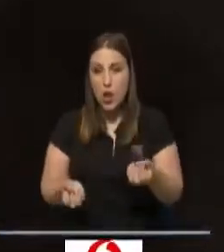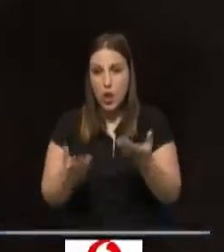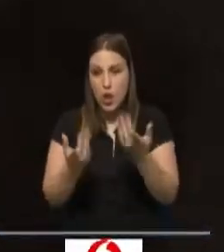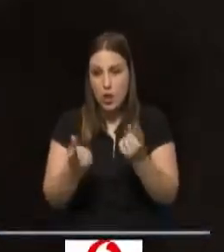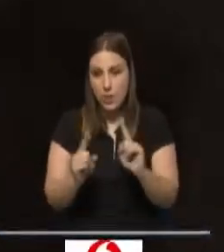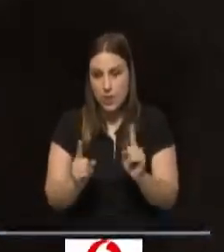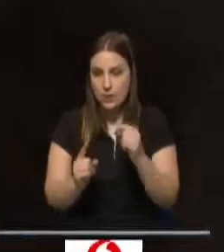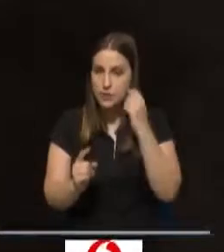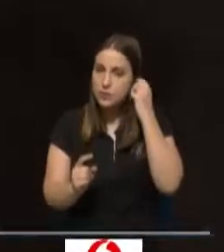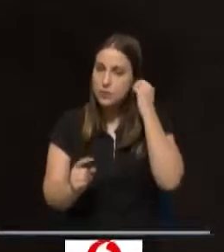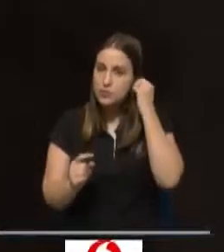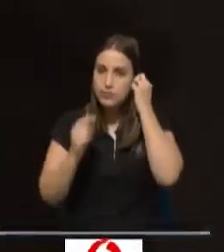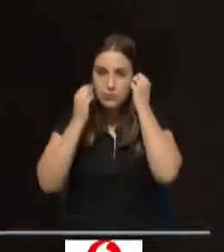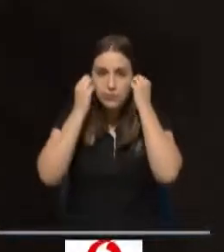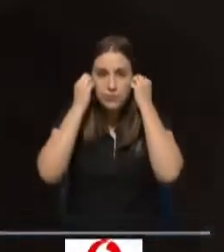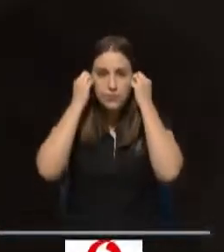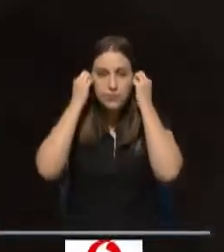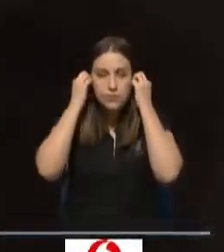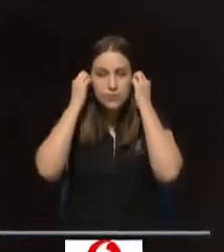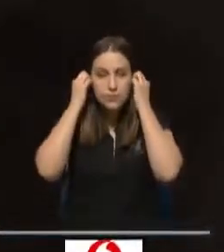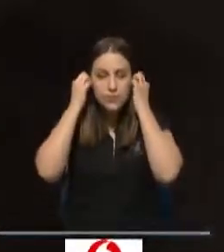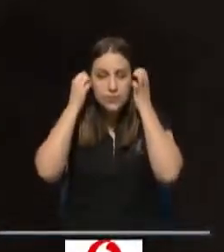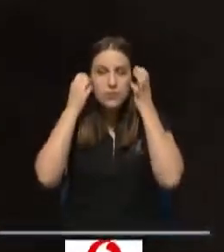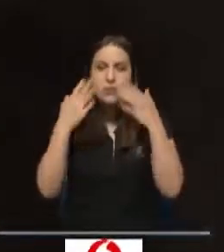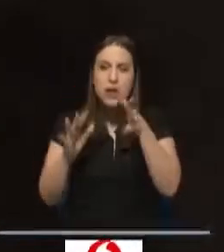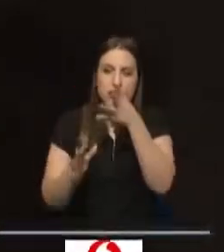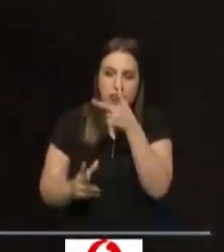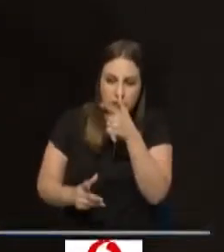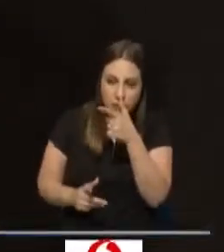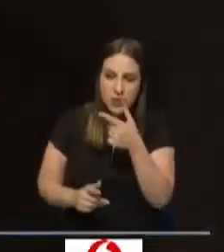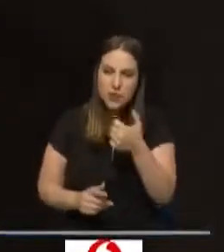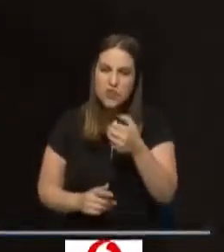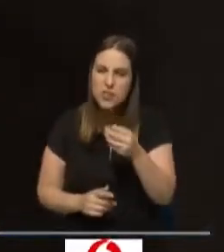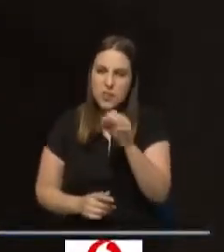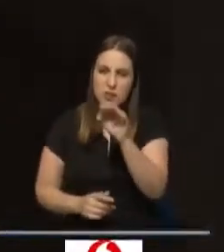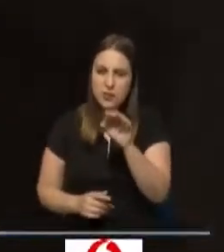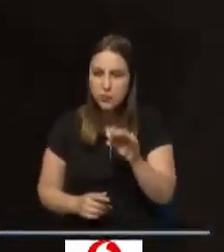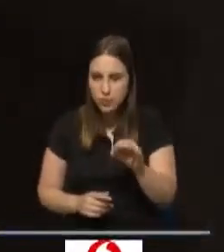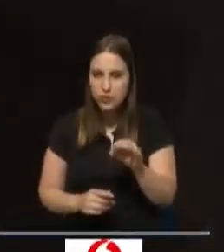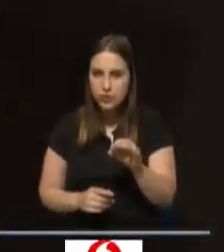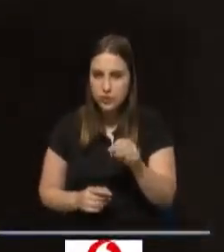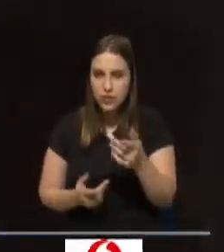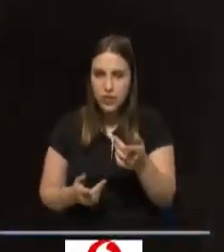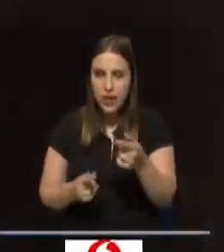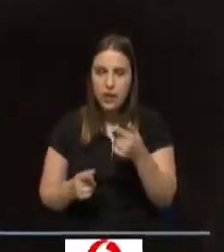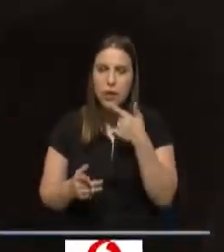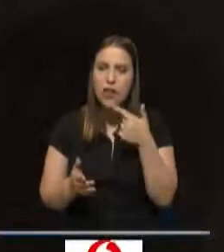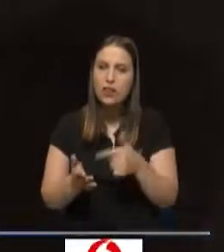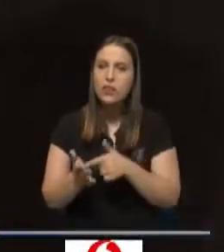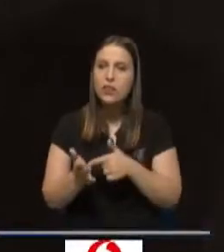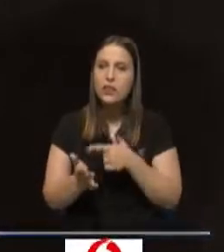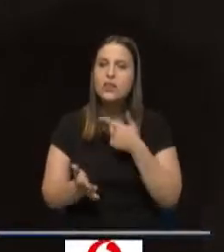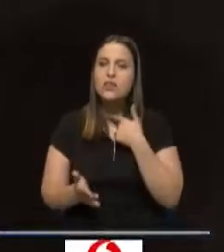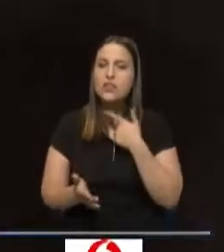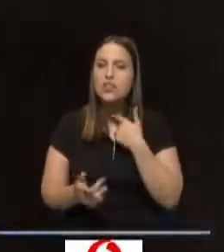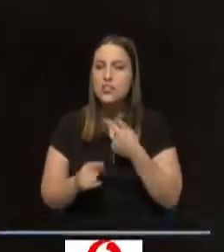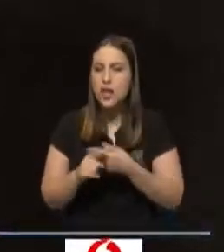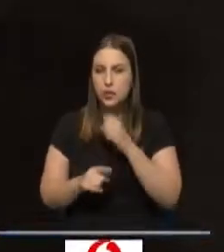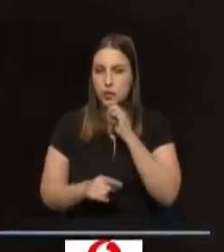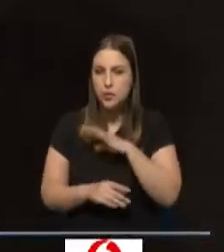services is not a problem. Unfortunately, in 50% of the cases, the problem is the lack of interest